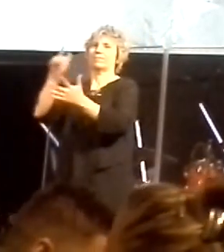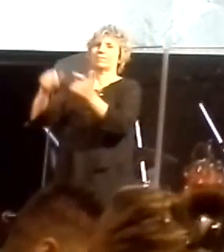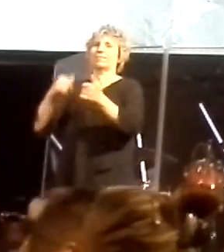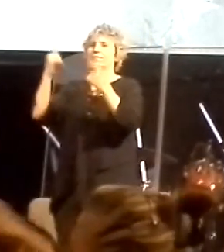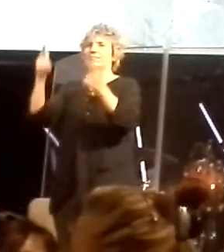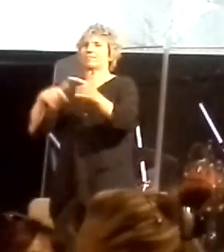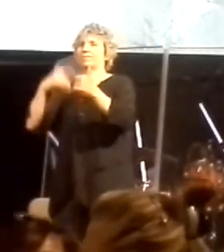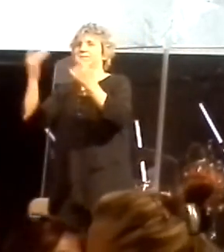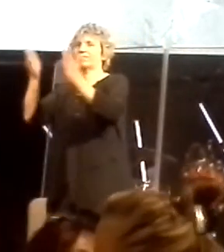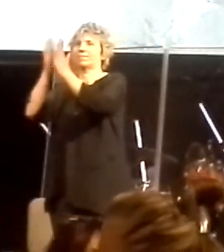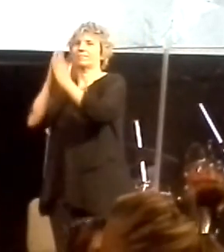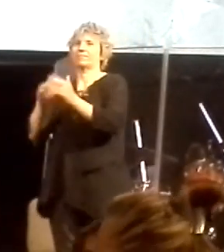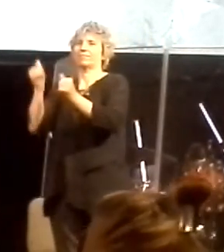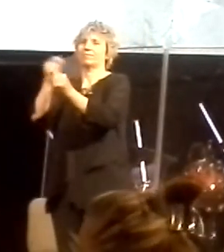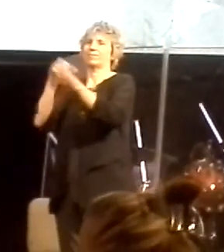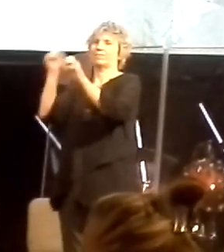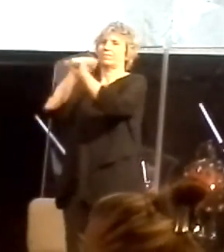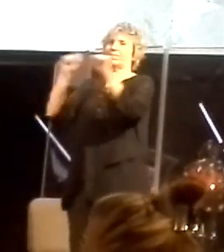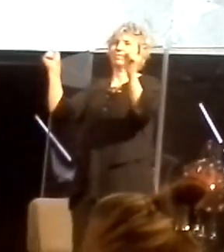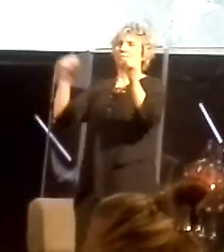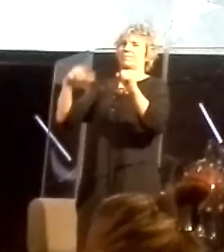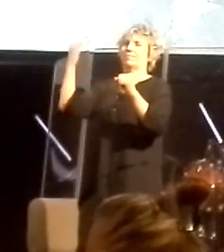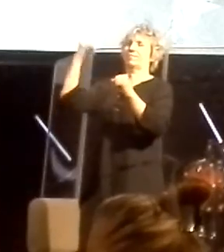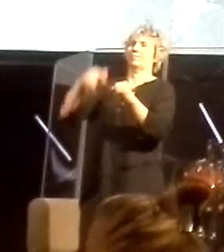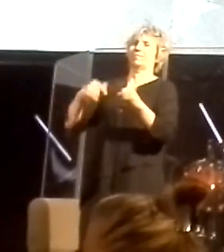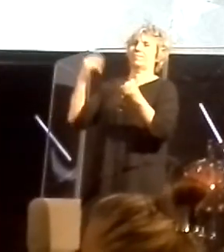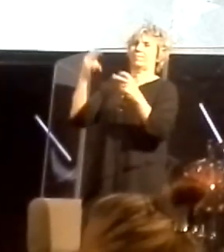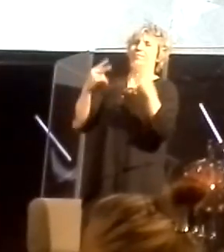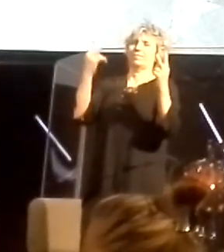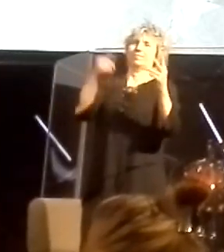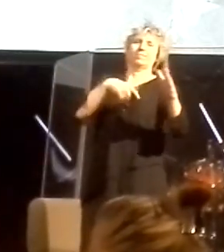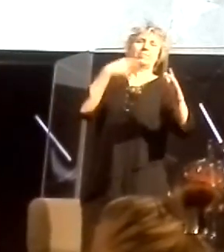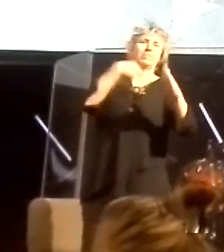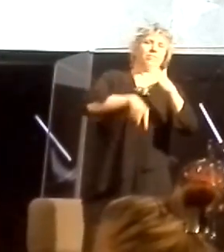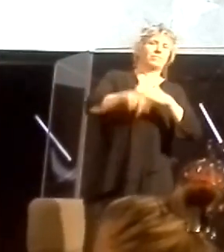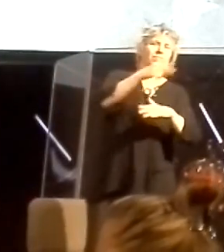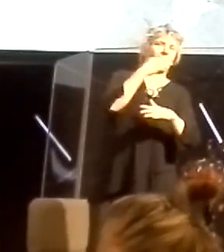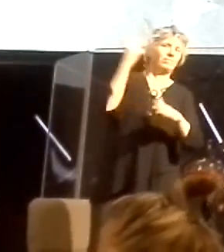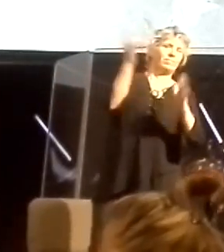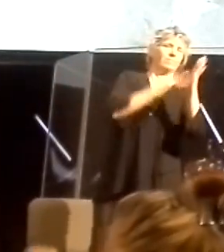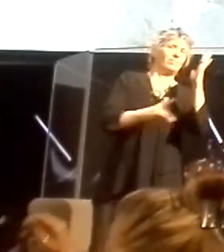everyone a safe drive home tonight And we'll see them here next week In the name of Jesus, amen